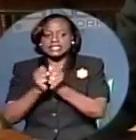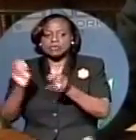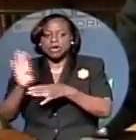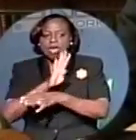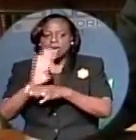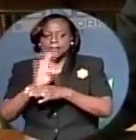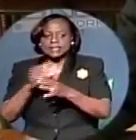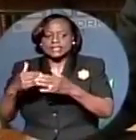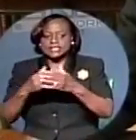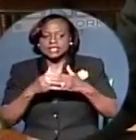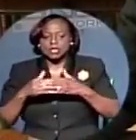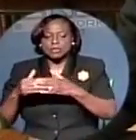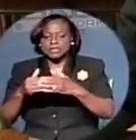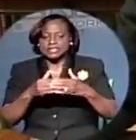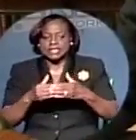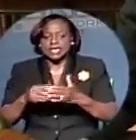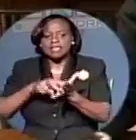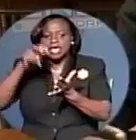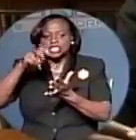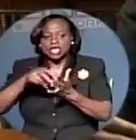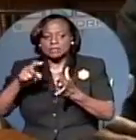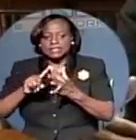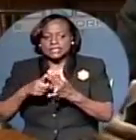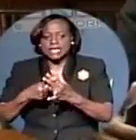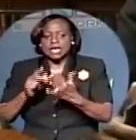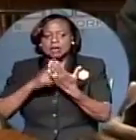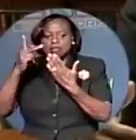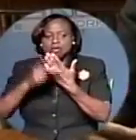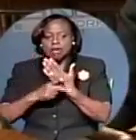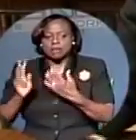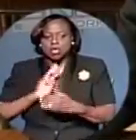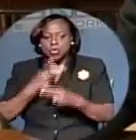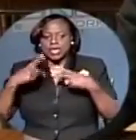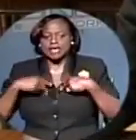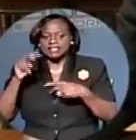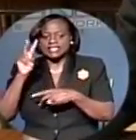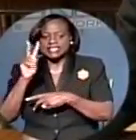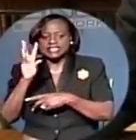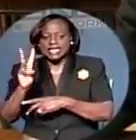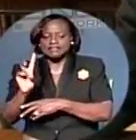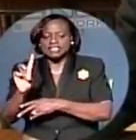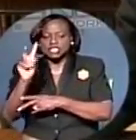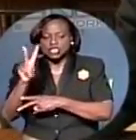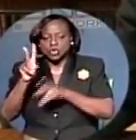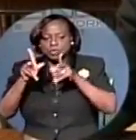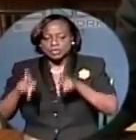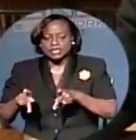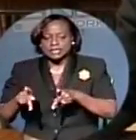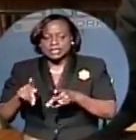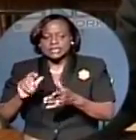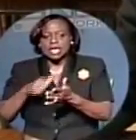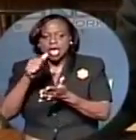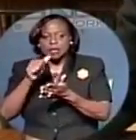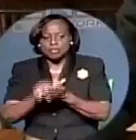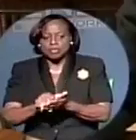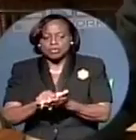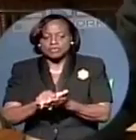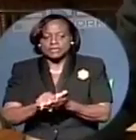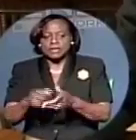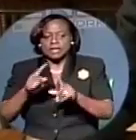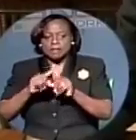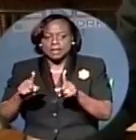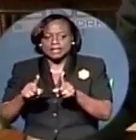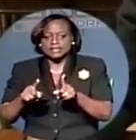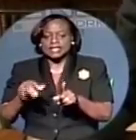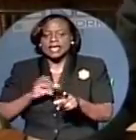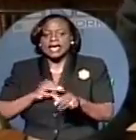community. Under the Jumpstart program, where we have now some 72 persons approved, but have, I